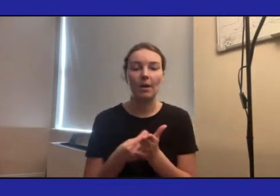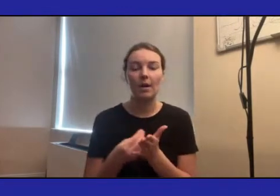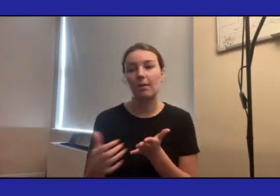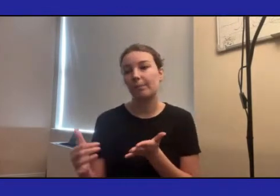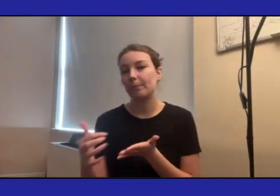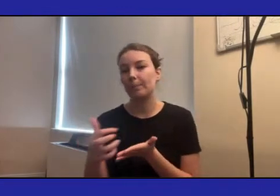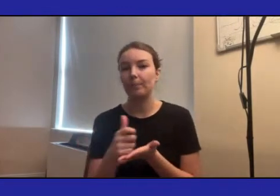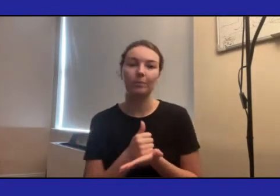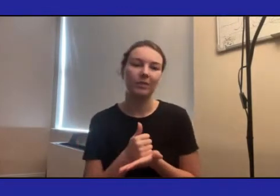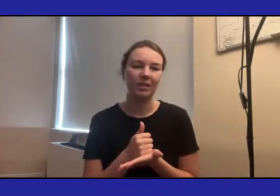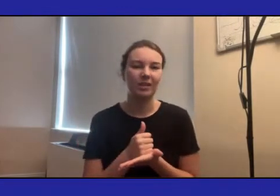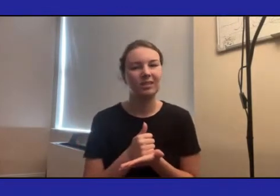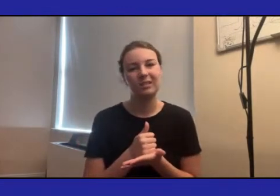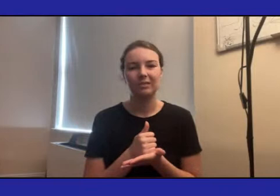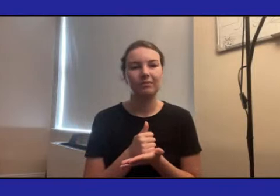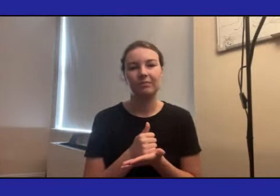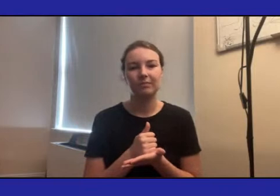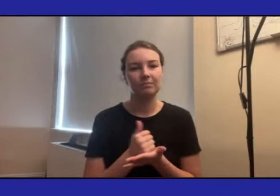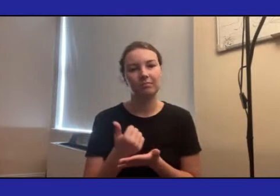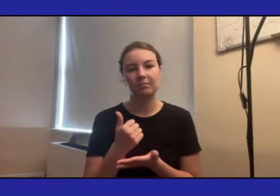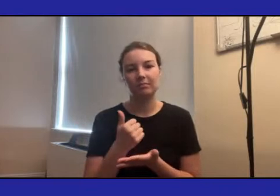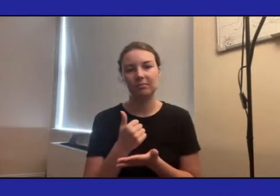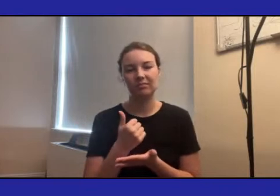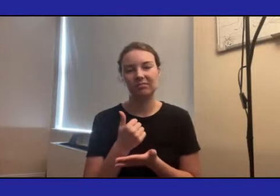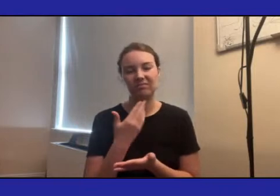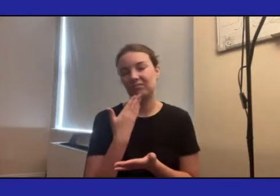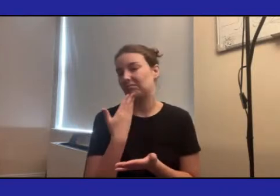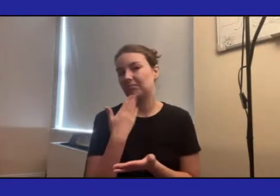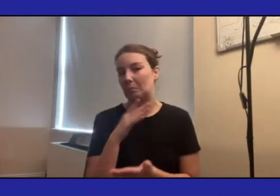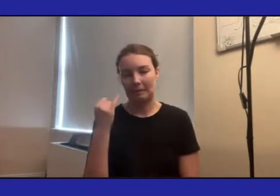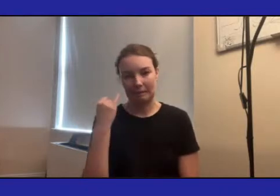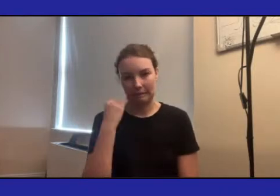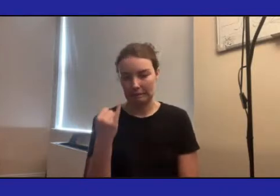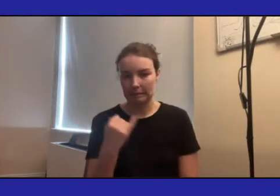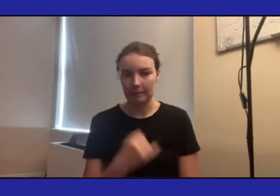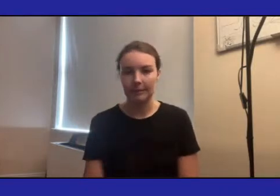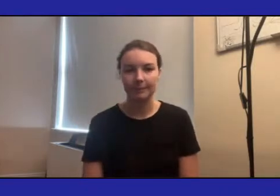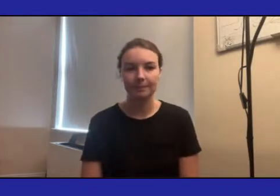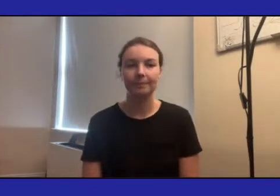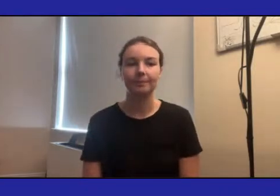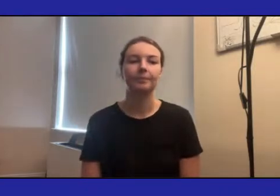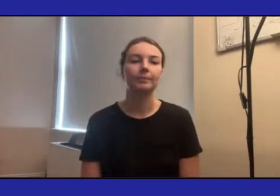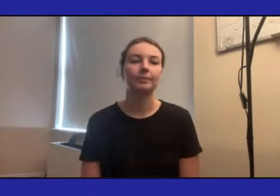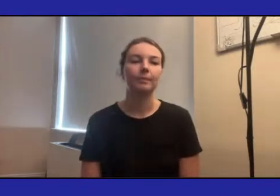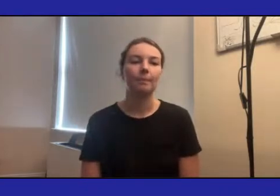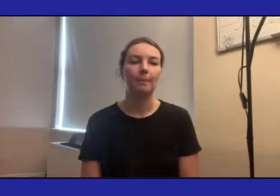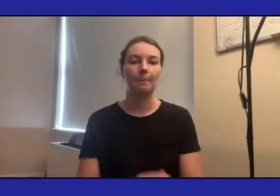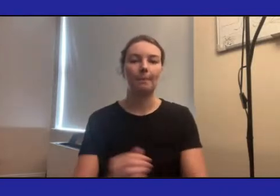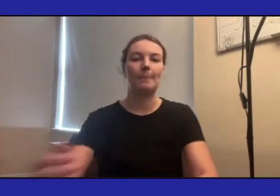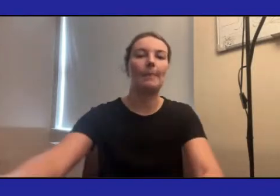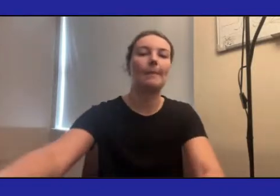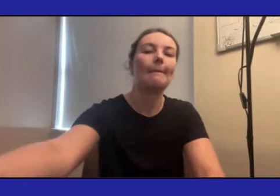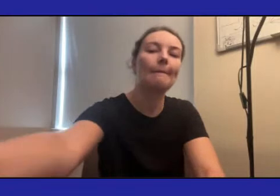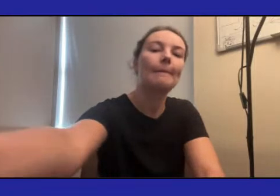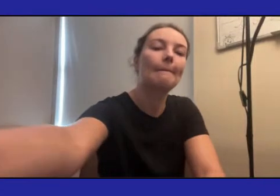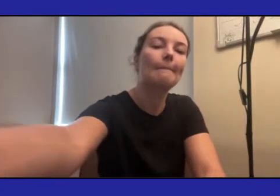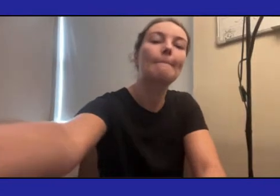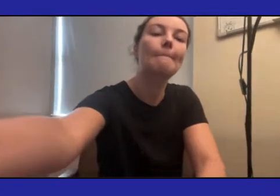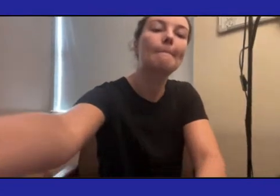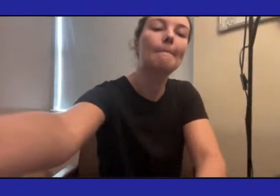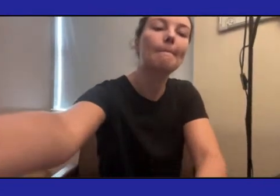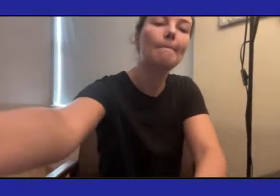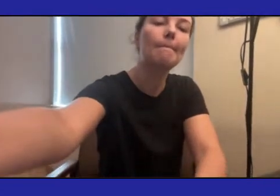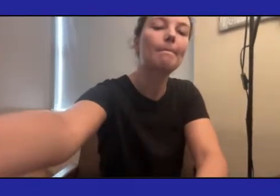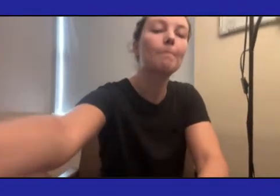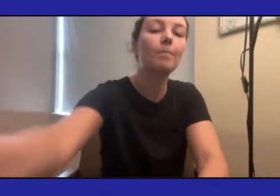of negligible in the context of the hospital operation, whereas providing this service to staff